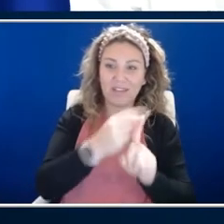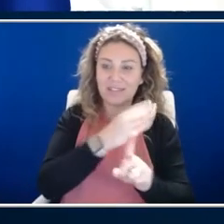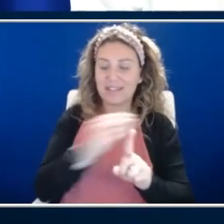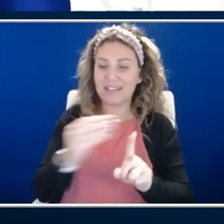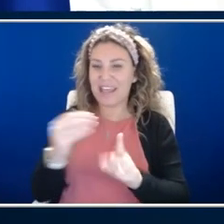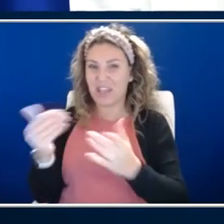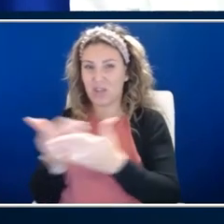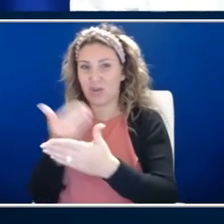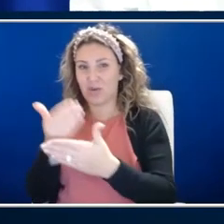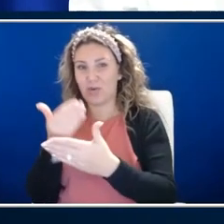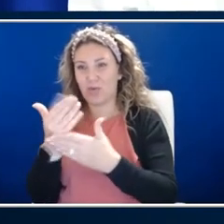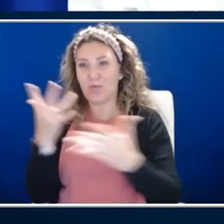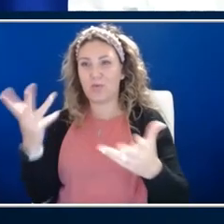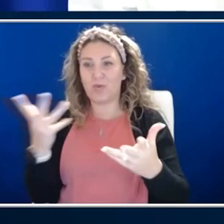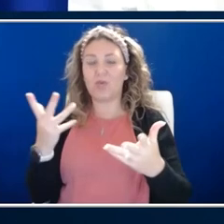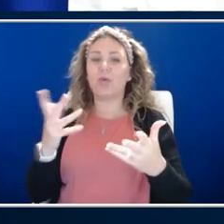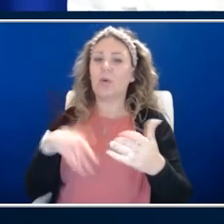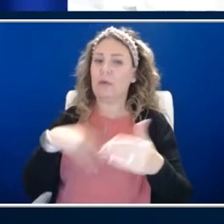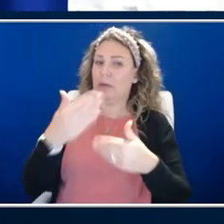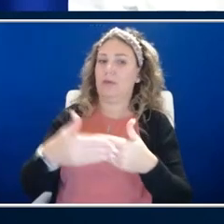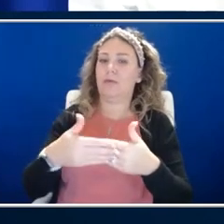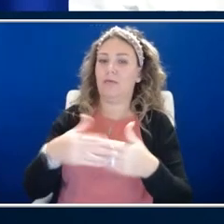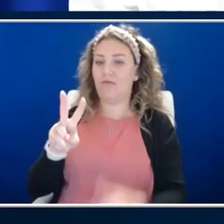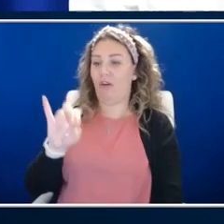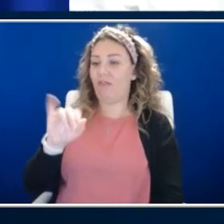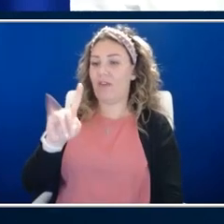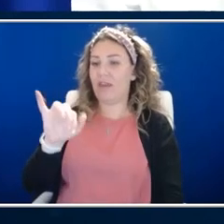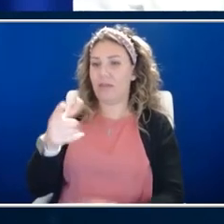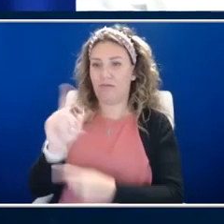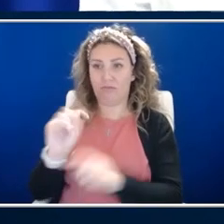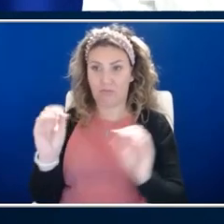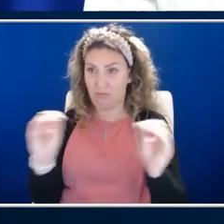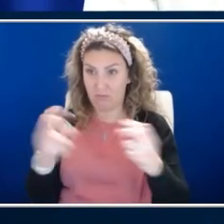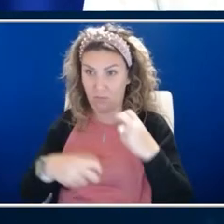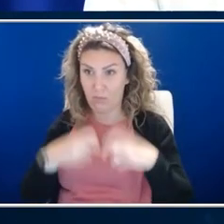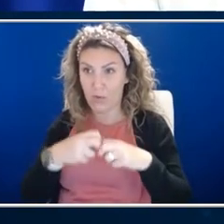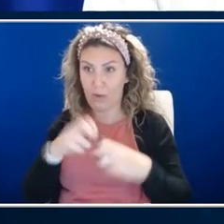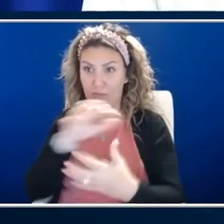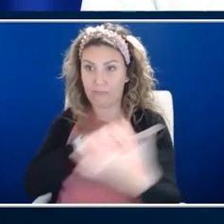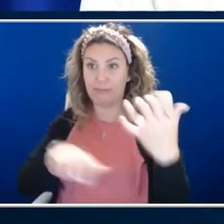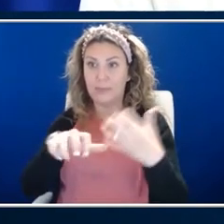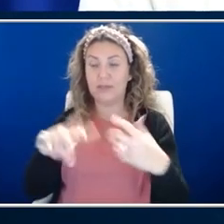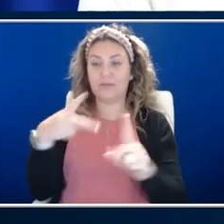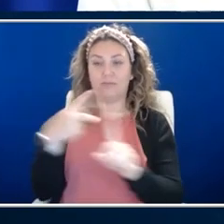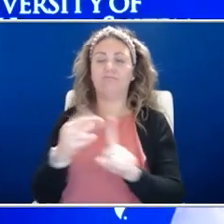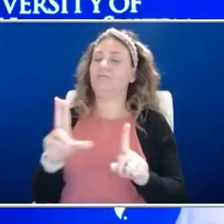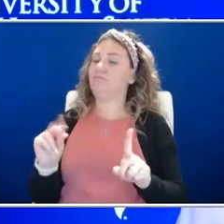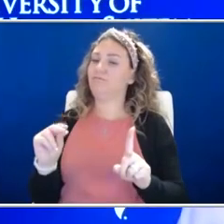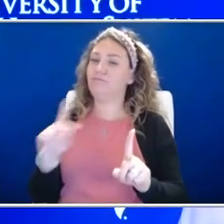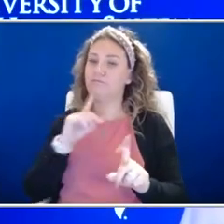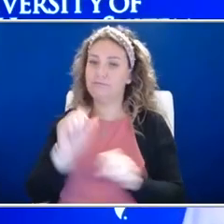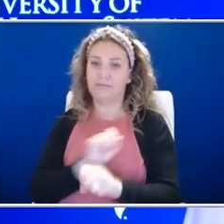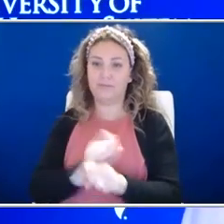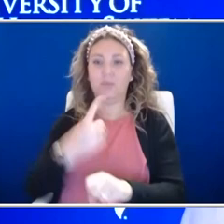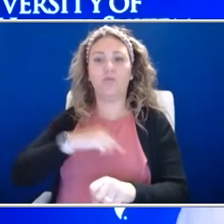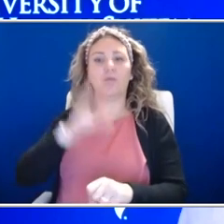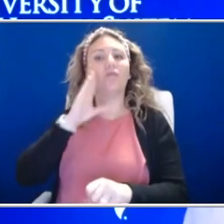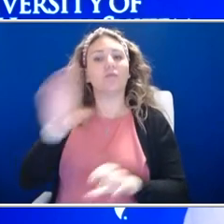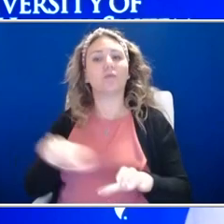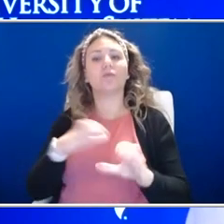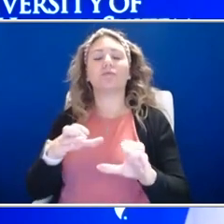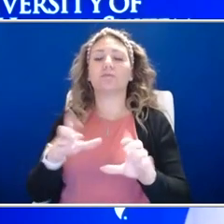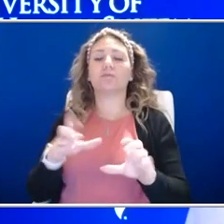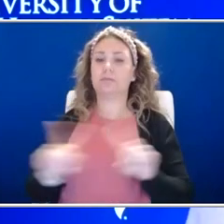means what we've been using. The next generation is bivalent. No problem mixing those vaccines. No, absolutely not, and that's what we will be doing again. So, however, if